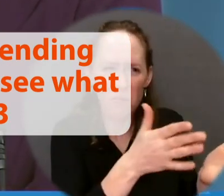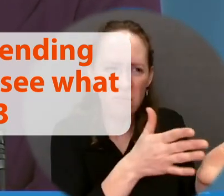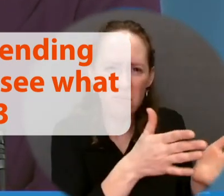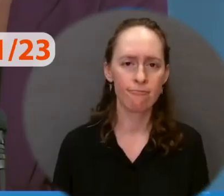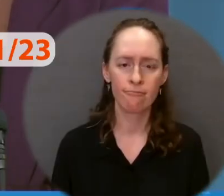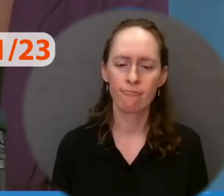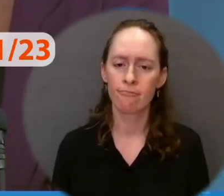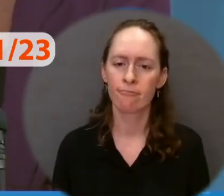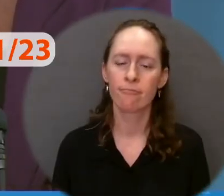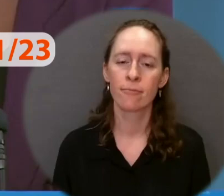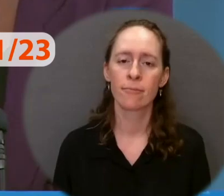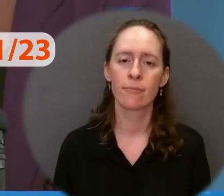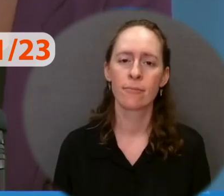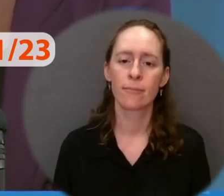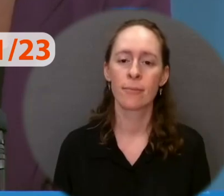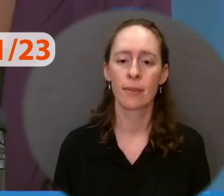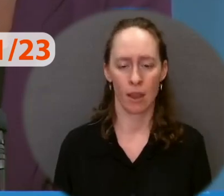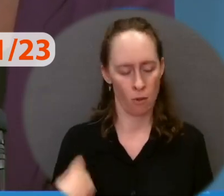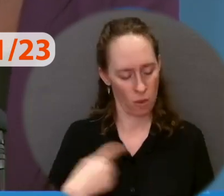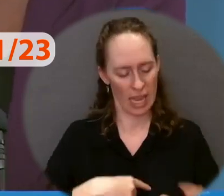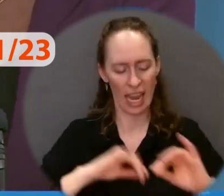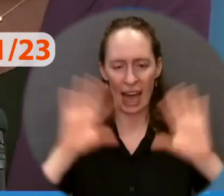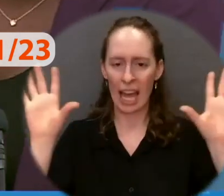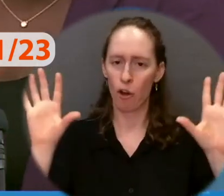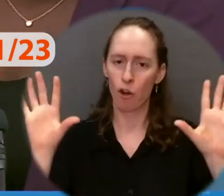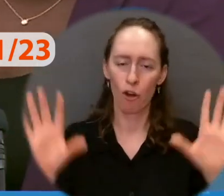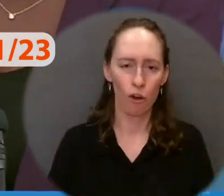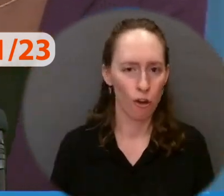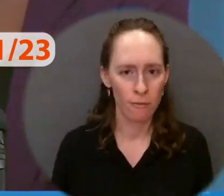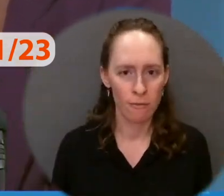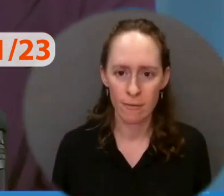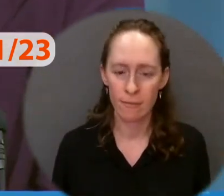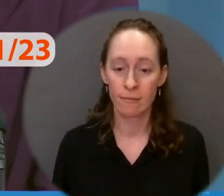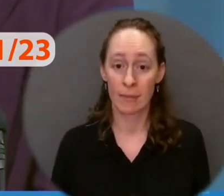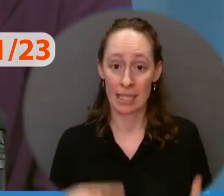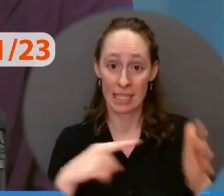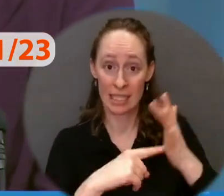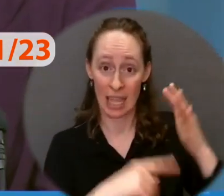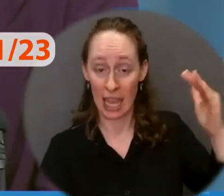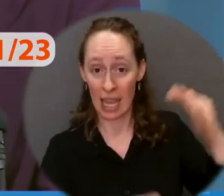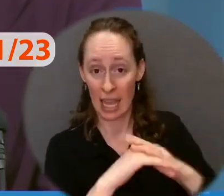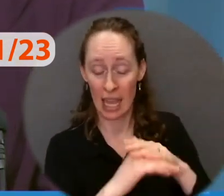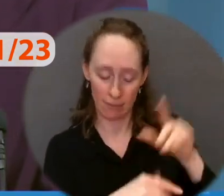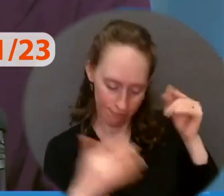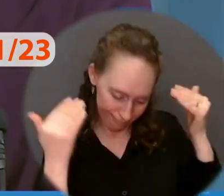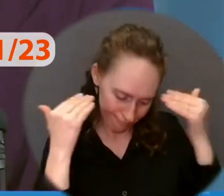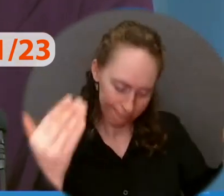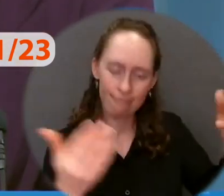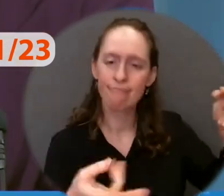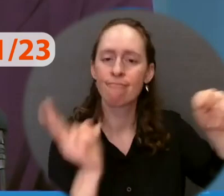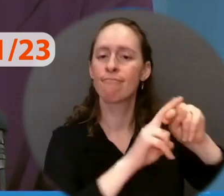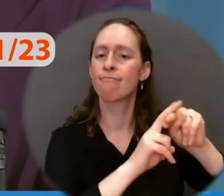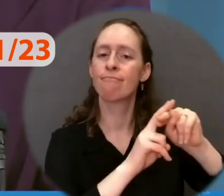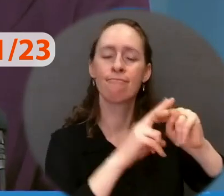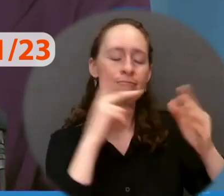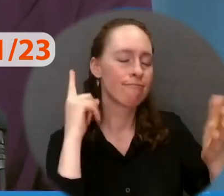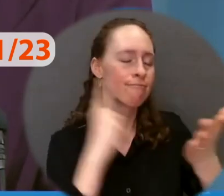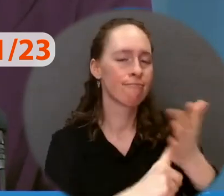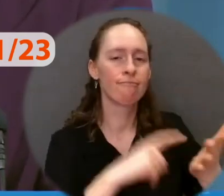like for them? And we've been very clear when it comes to the debt limit, it should be done without conditions. We've been very clear, and we should not